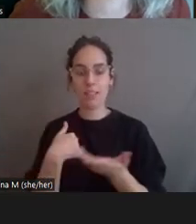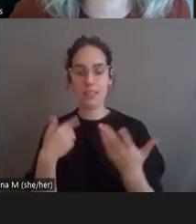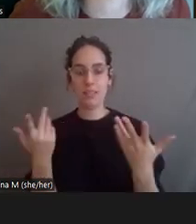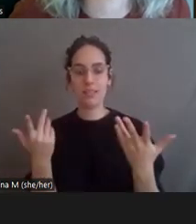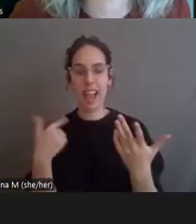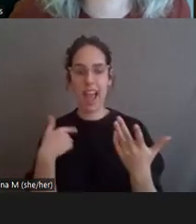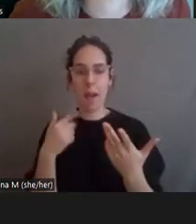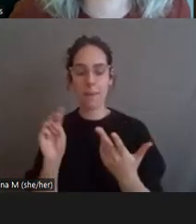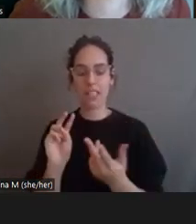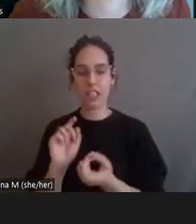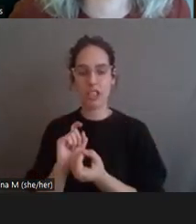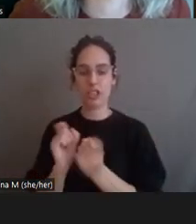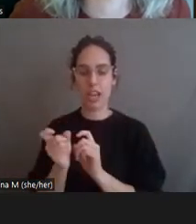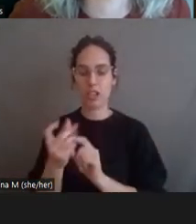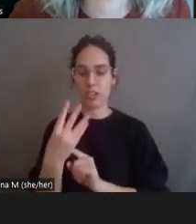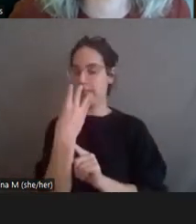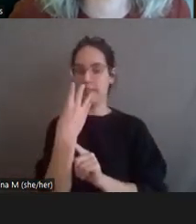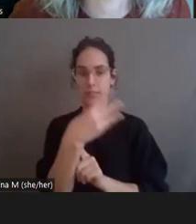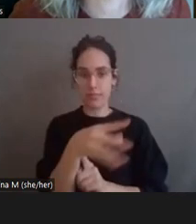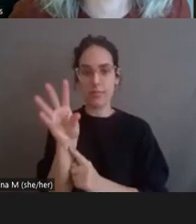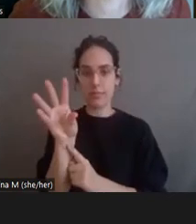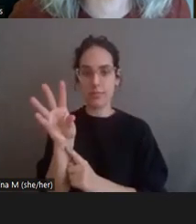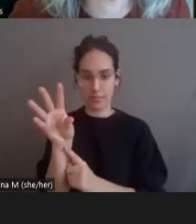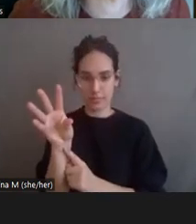it to the exhibition itself.